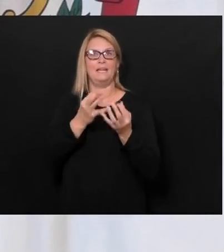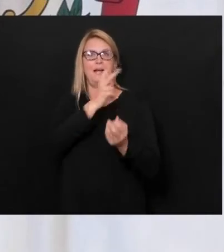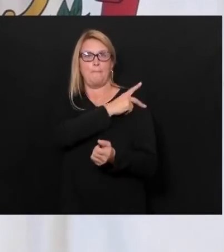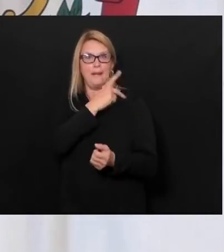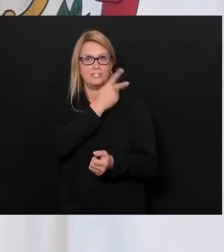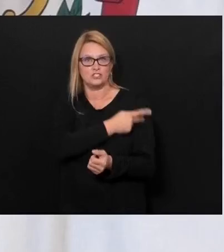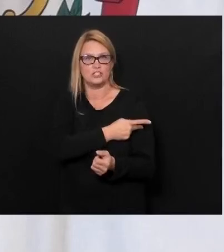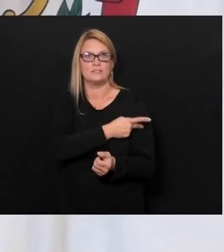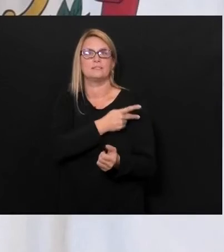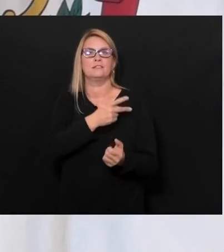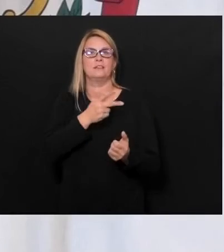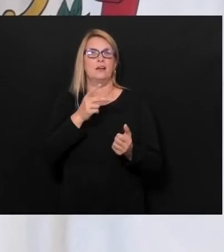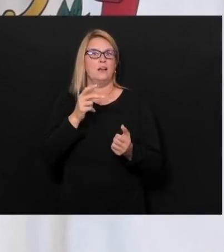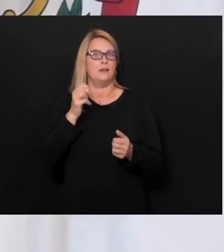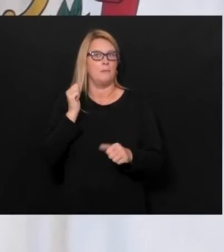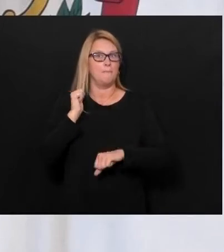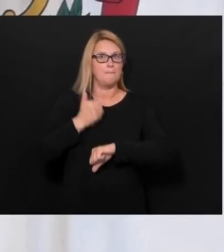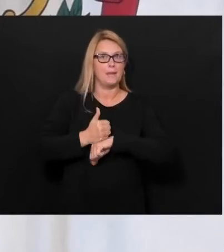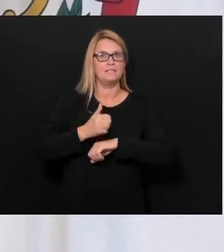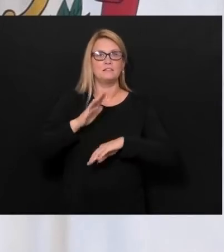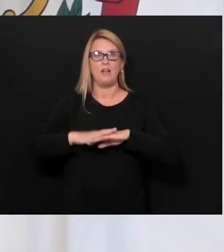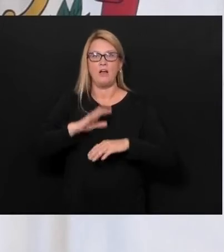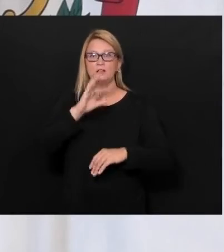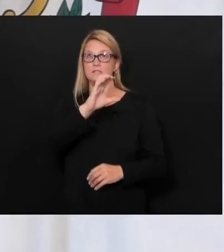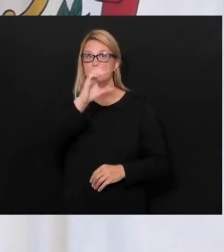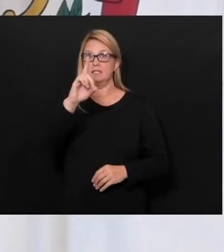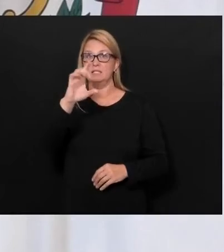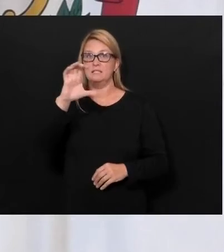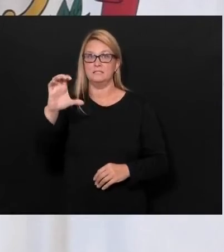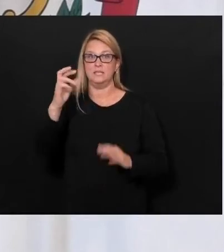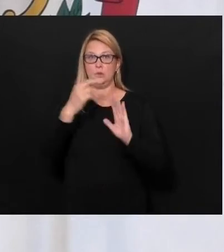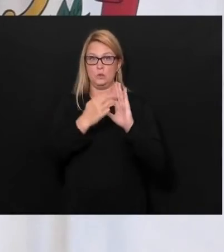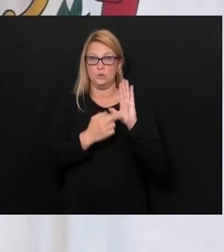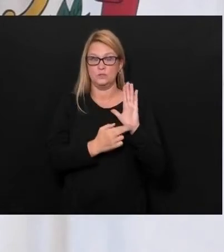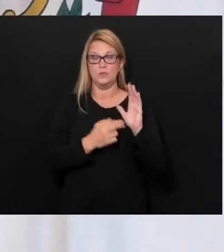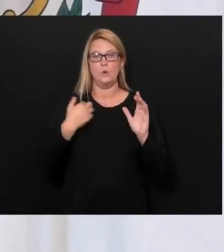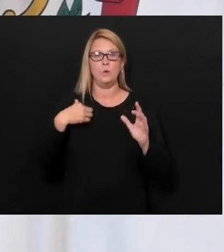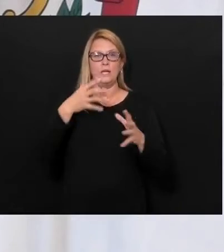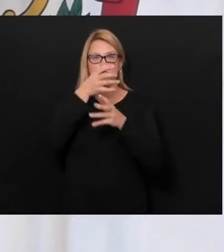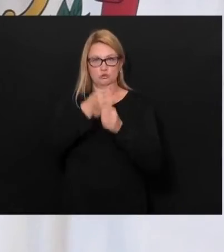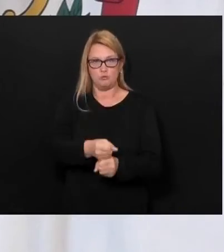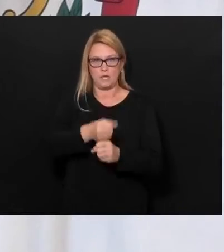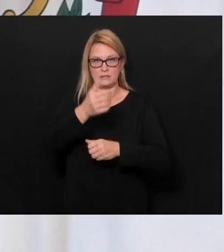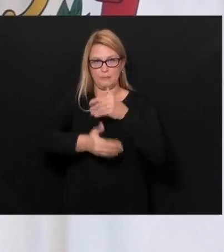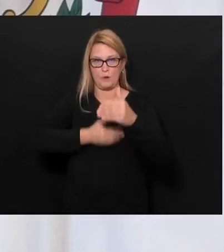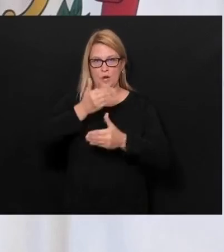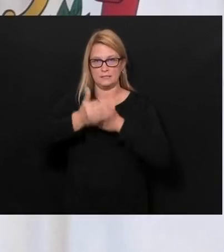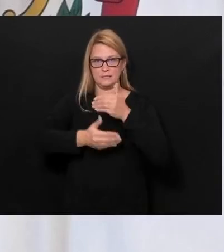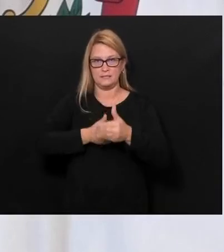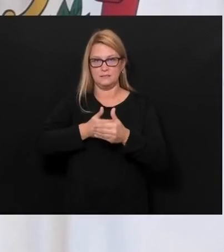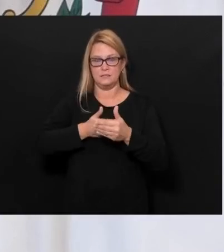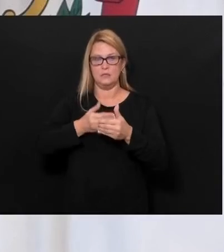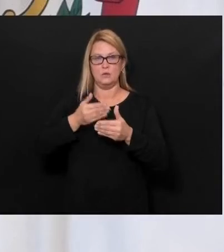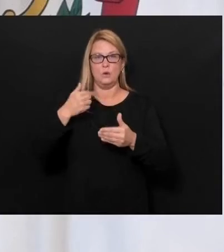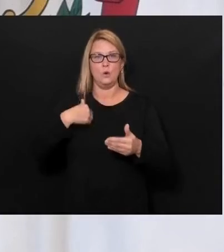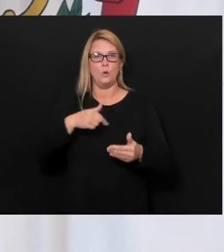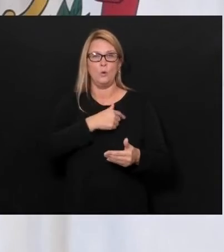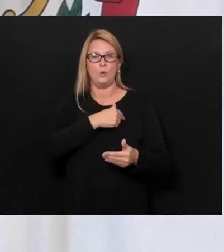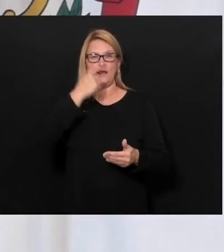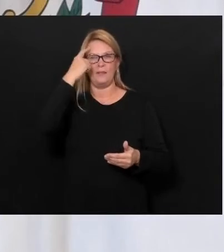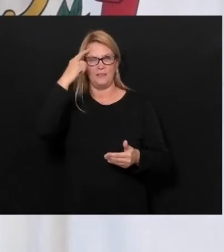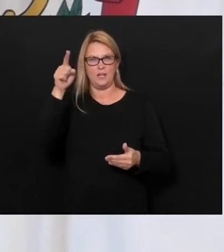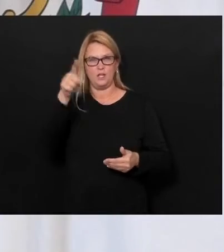patients based on the guidance of the CDC. We trust the process, and we think that you